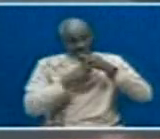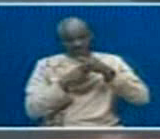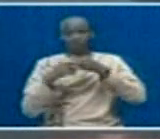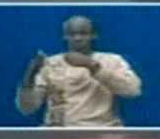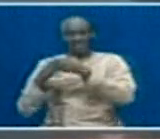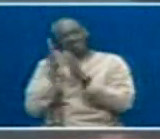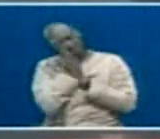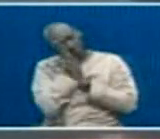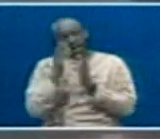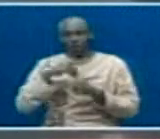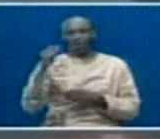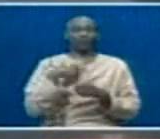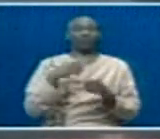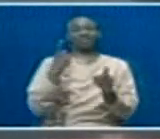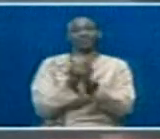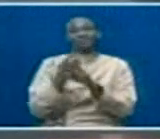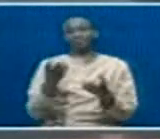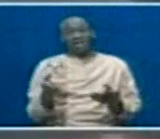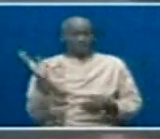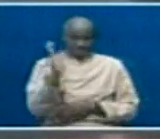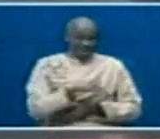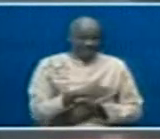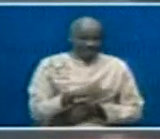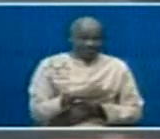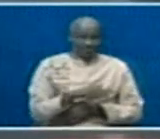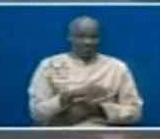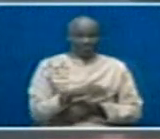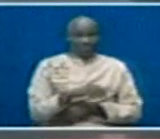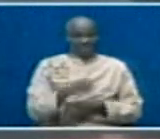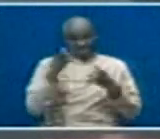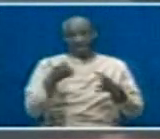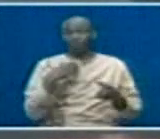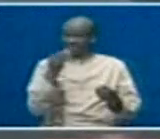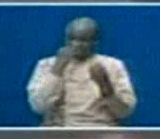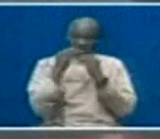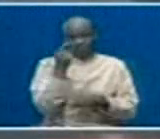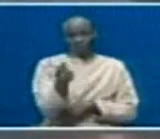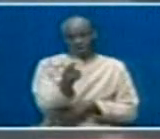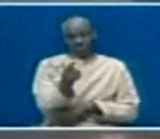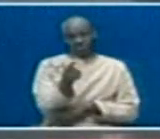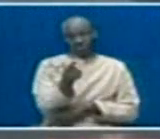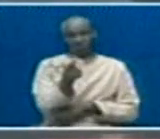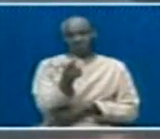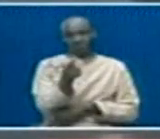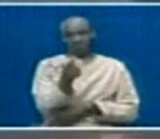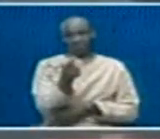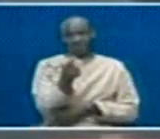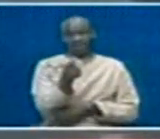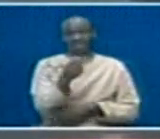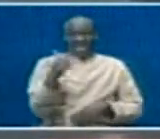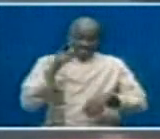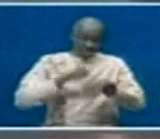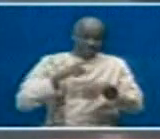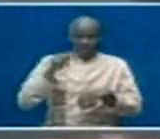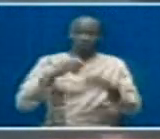9. 9 he'd go for lectures, he'd come back, you understand, we'd have something to eat, or maybe sometime I'd go to